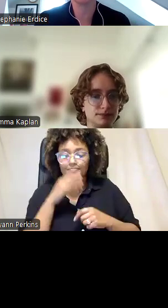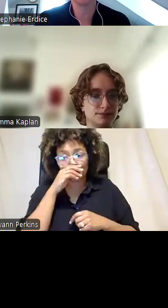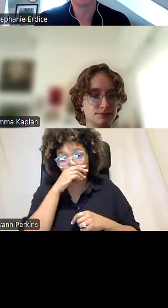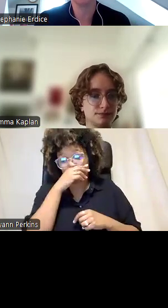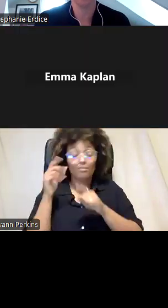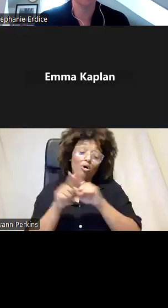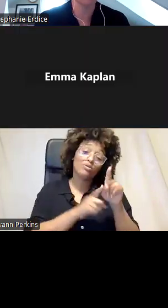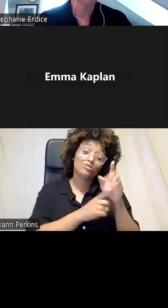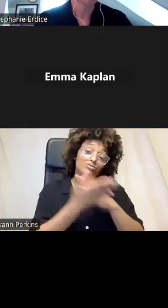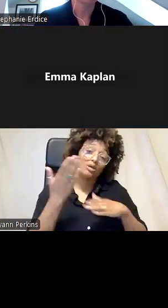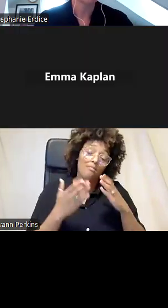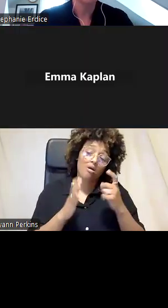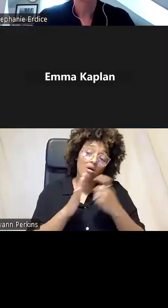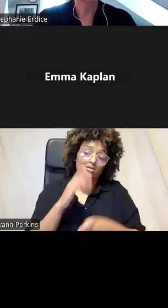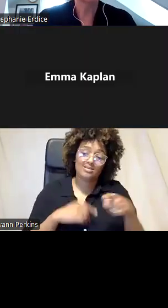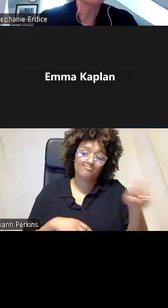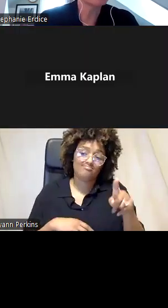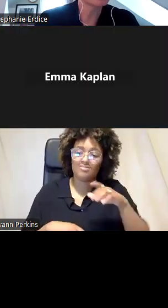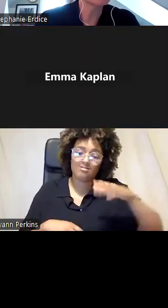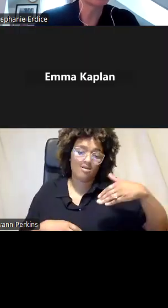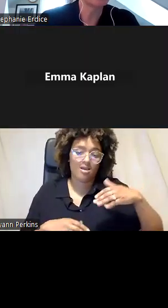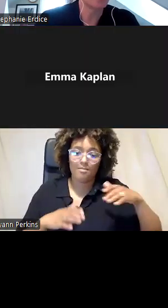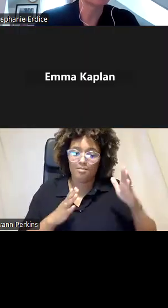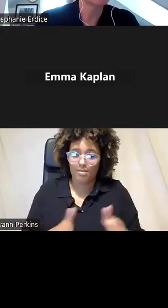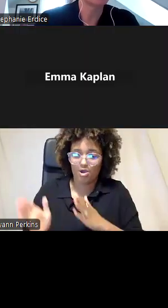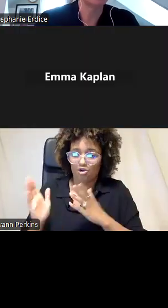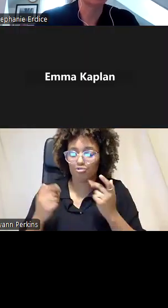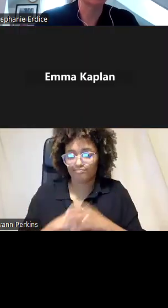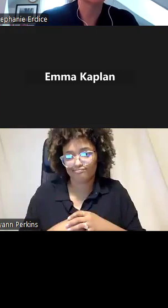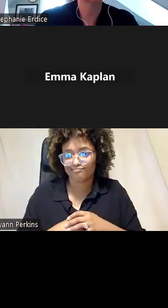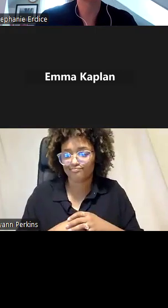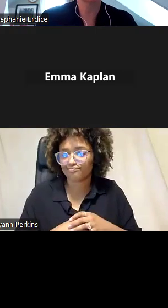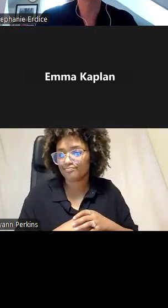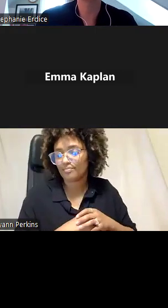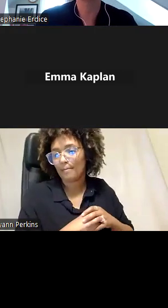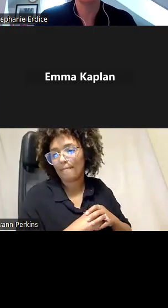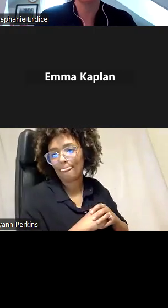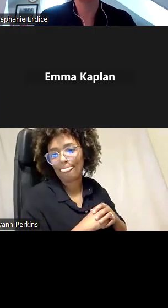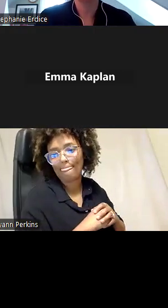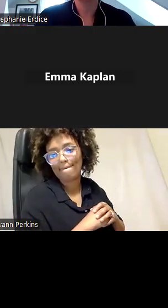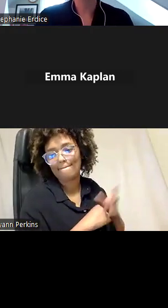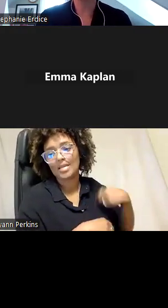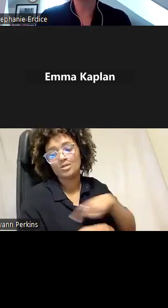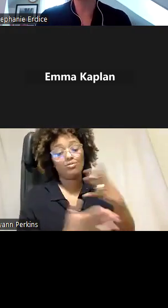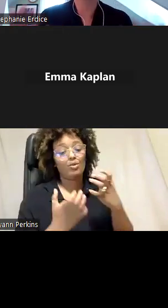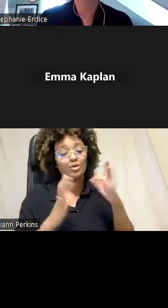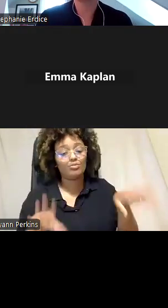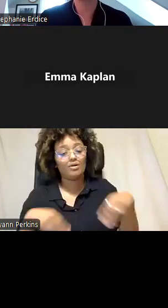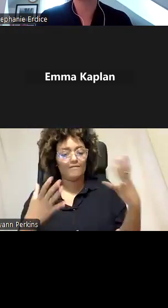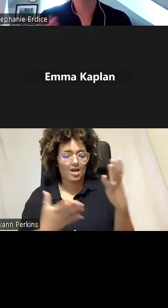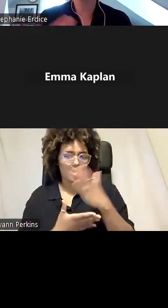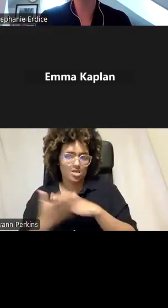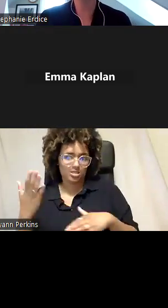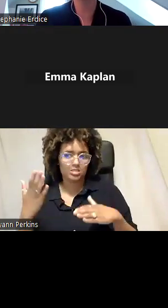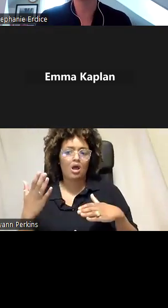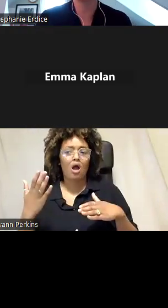that they aren't prepared for. So one of the things that we want to do is provide some voice to this